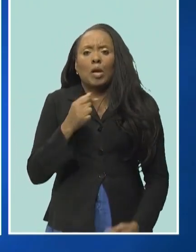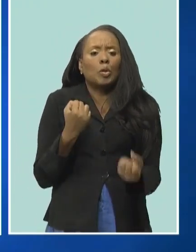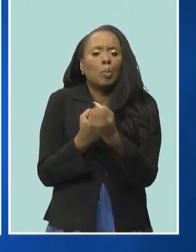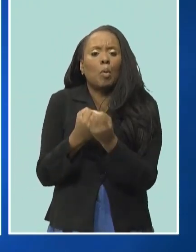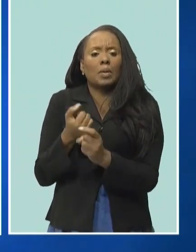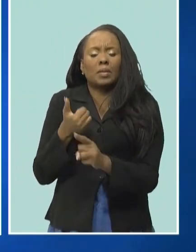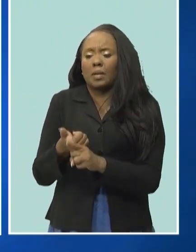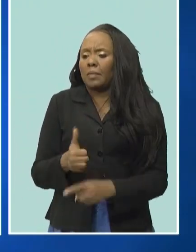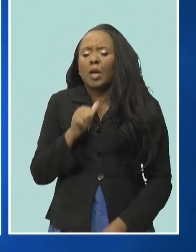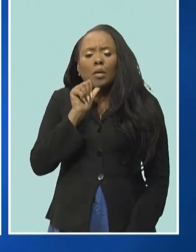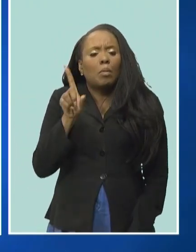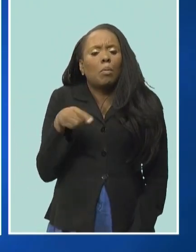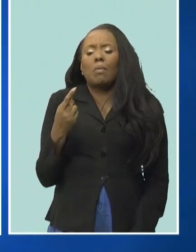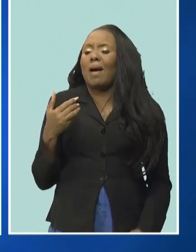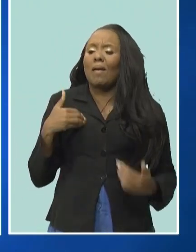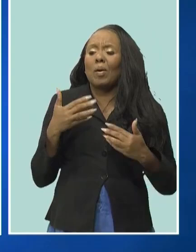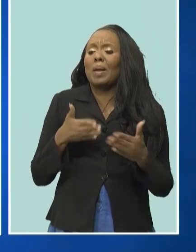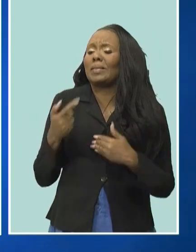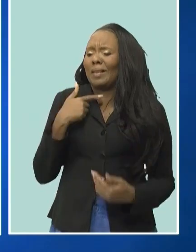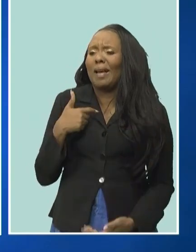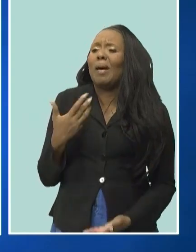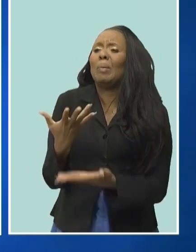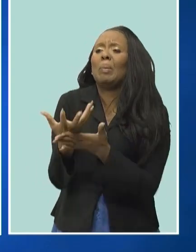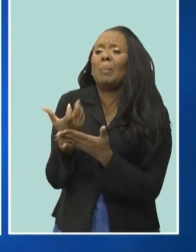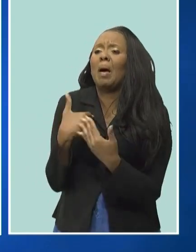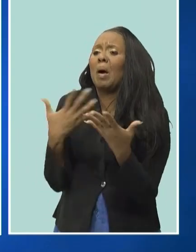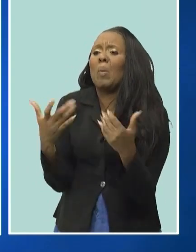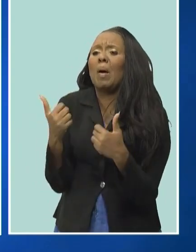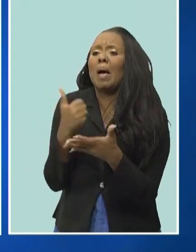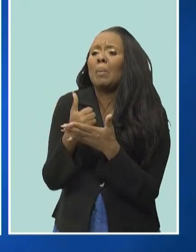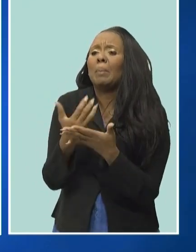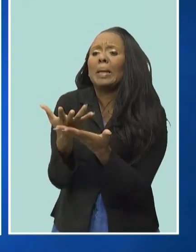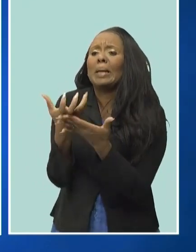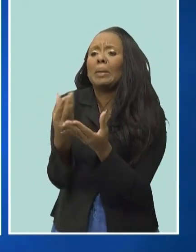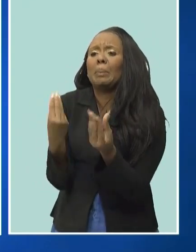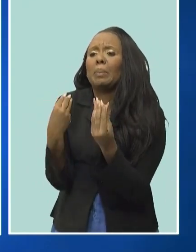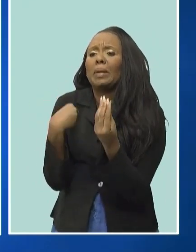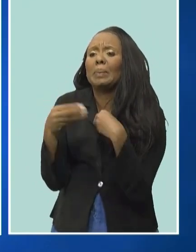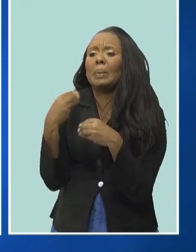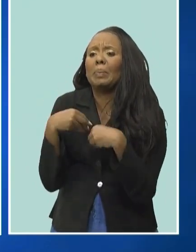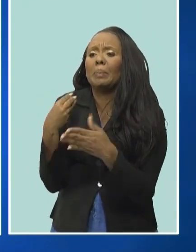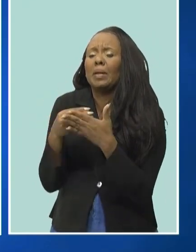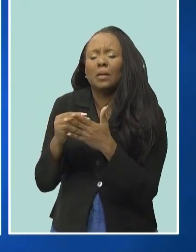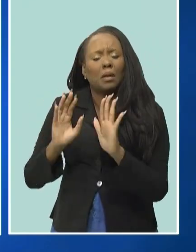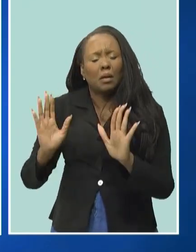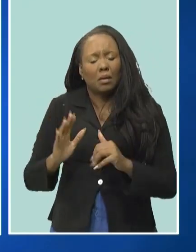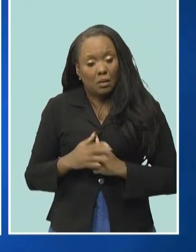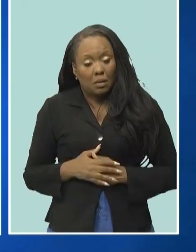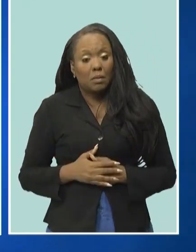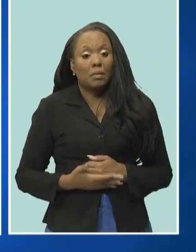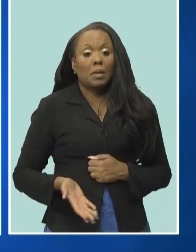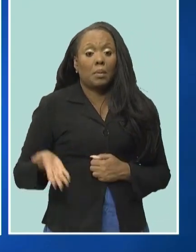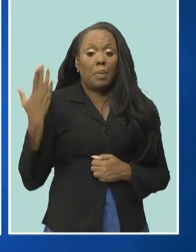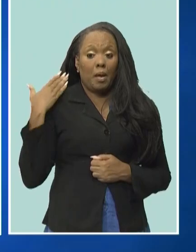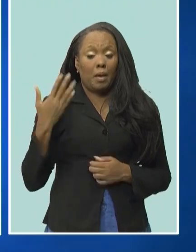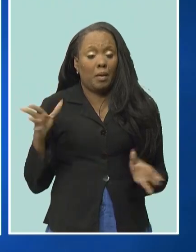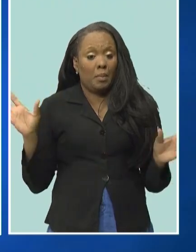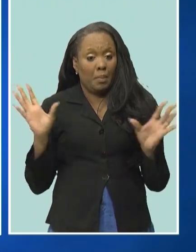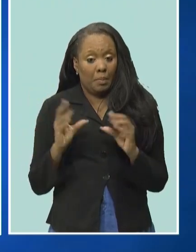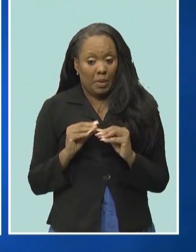just coming with a plan and asking for assistance, but who are pulling it off. So the last Queen's Mindset conference was well